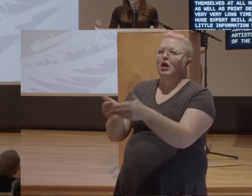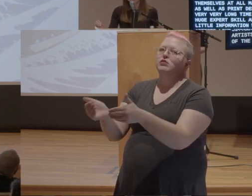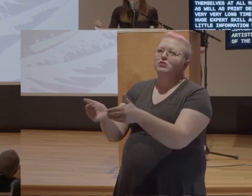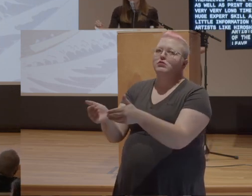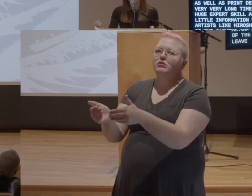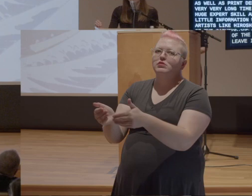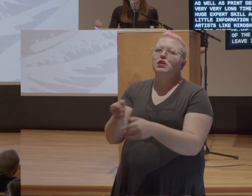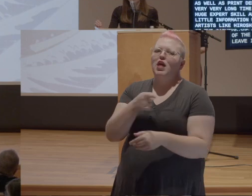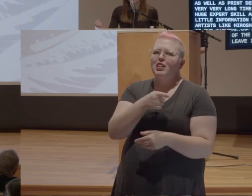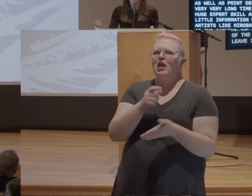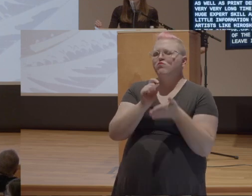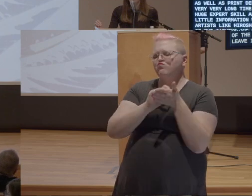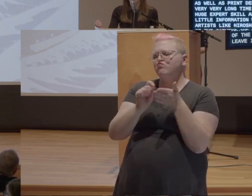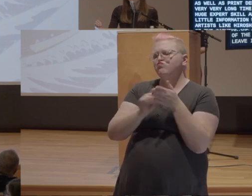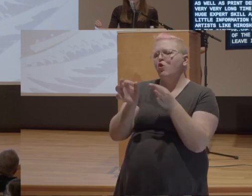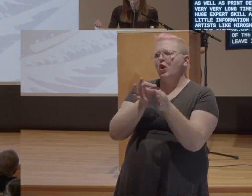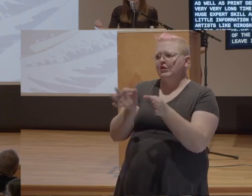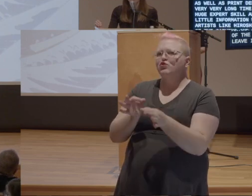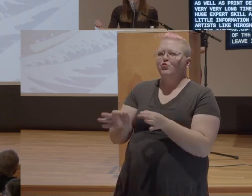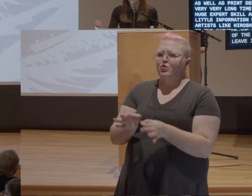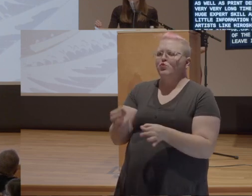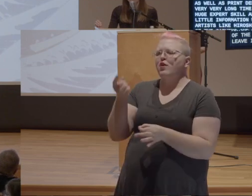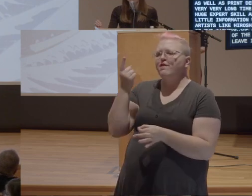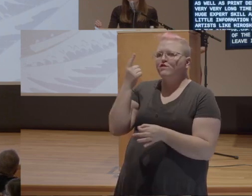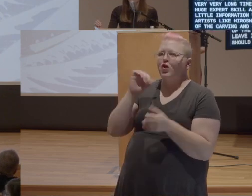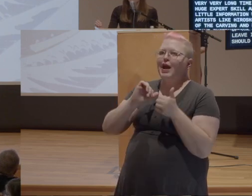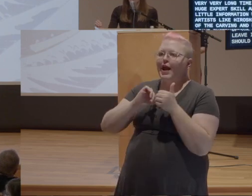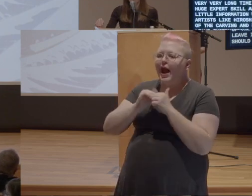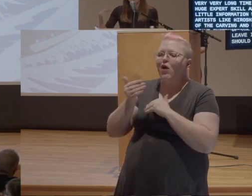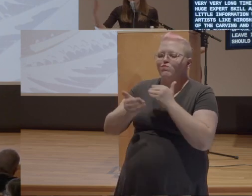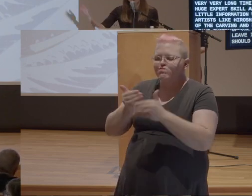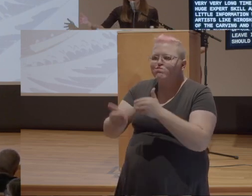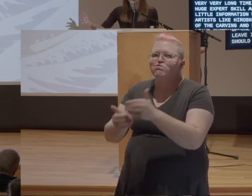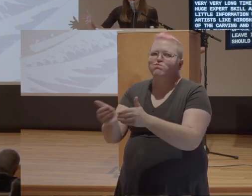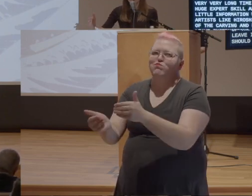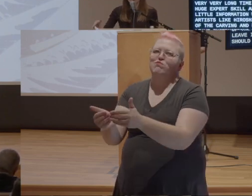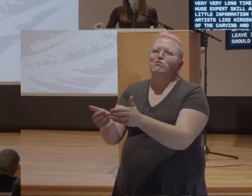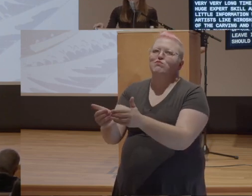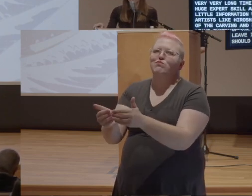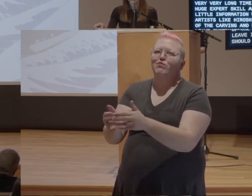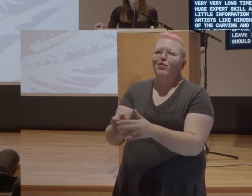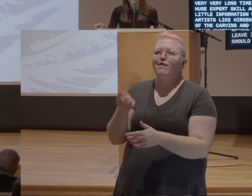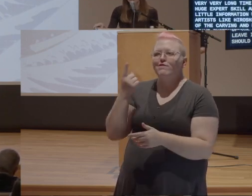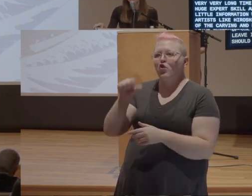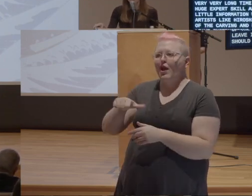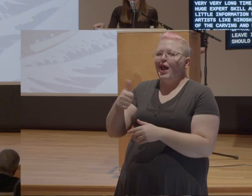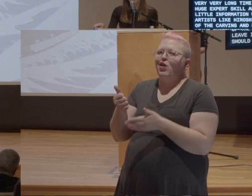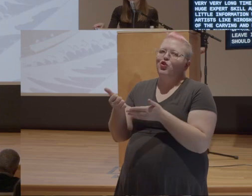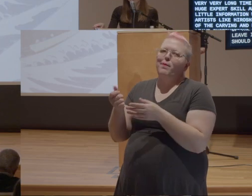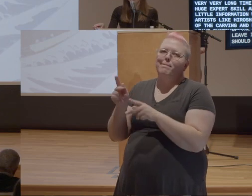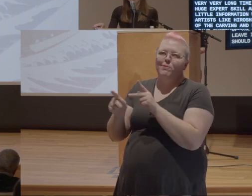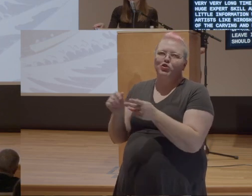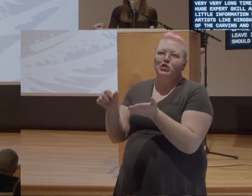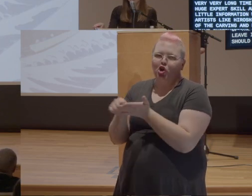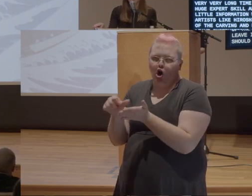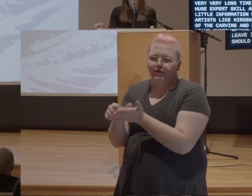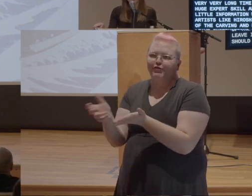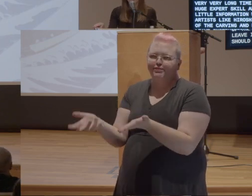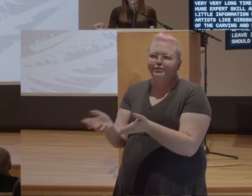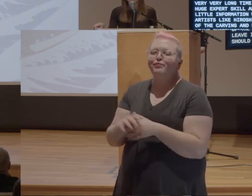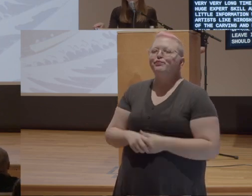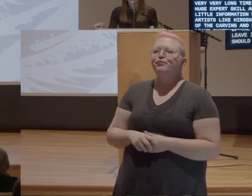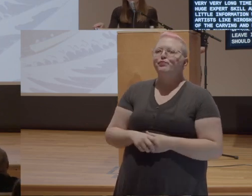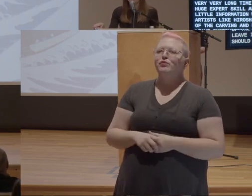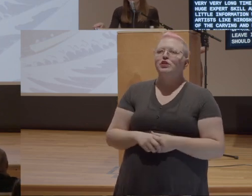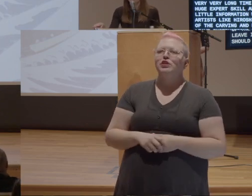leave instructions sometimes for how something should be done by one of the other craftsmen. But aside from that, there seems to have been